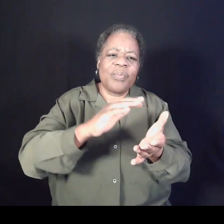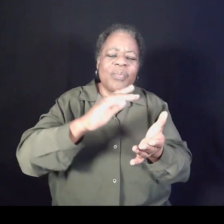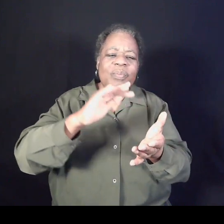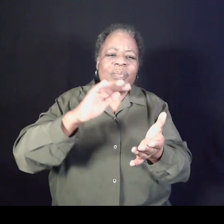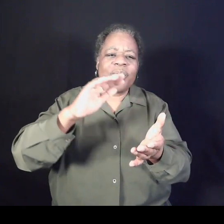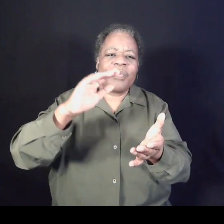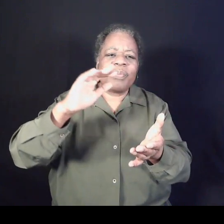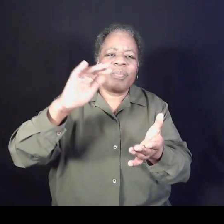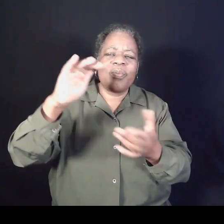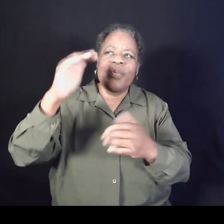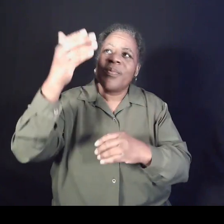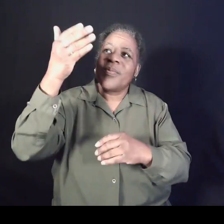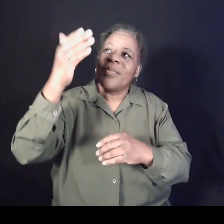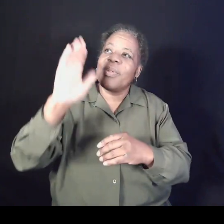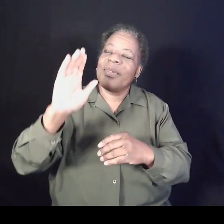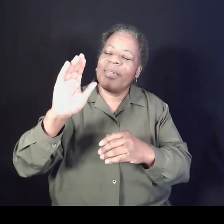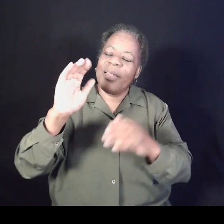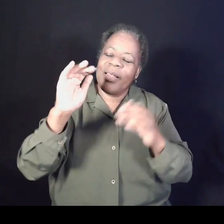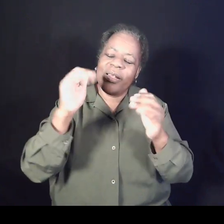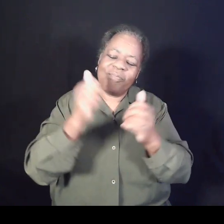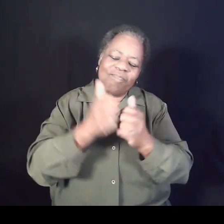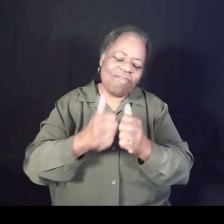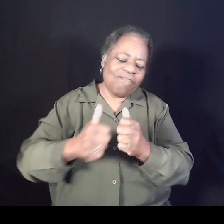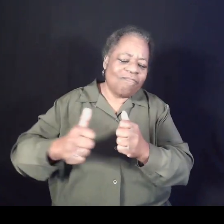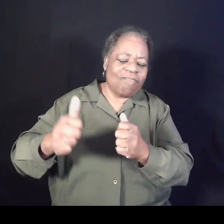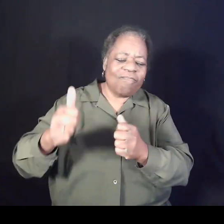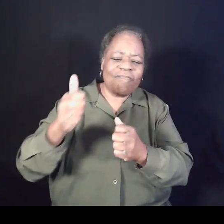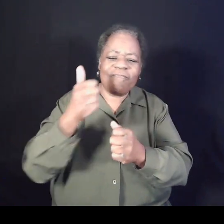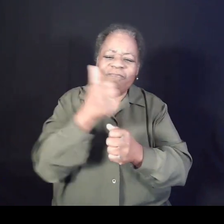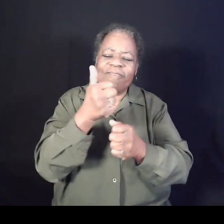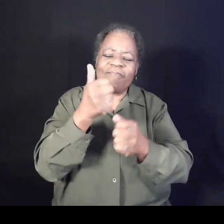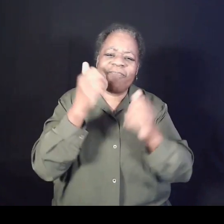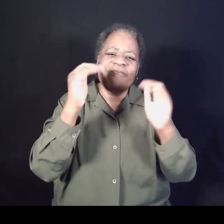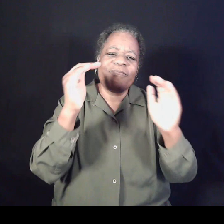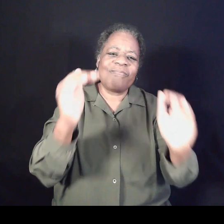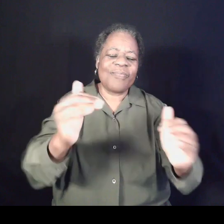Gloria in excelsis